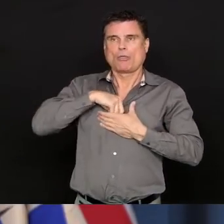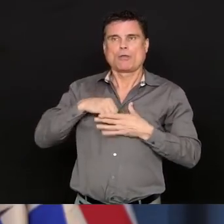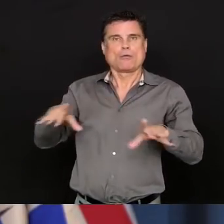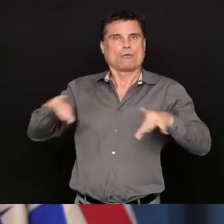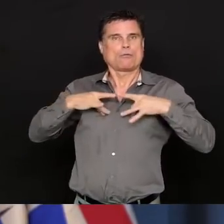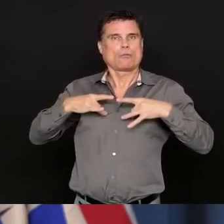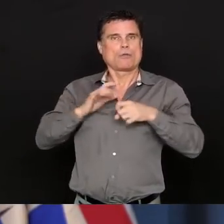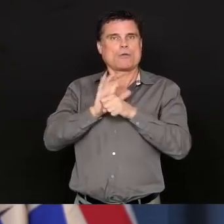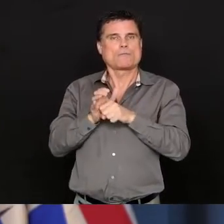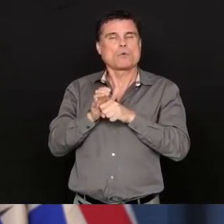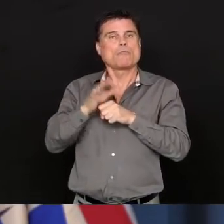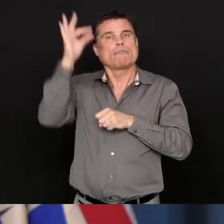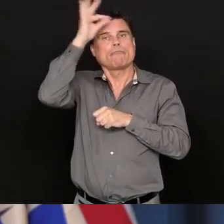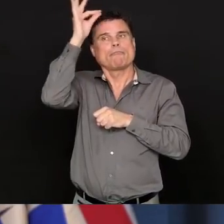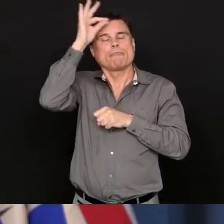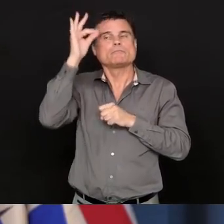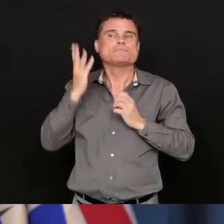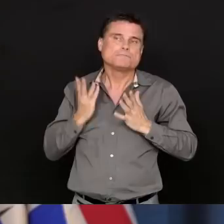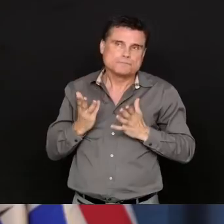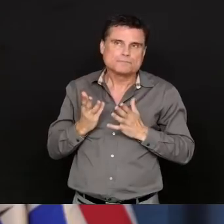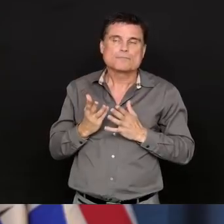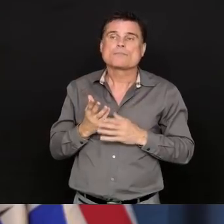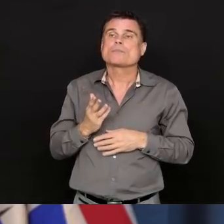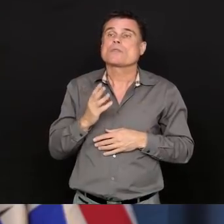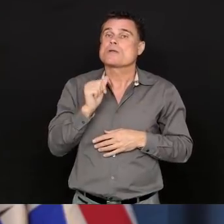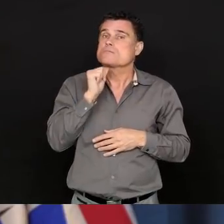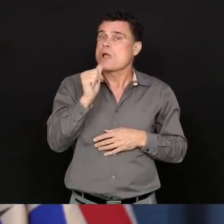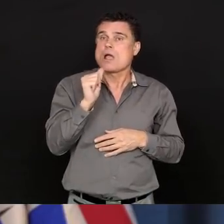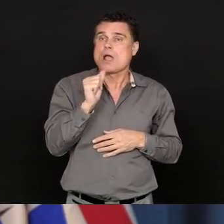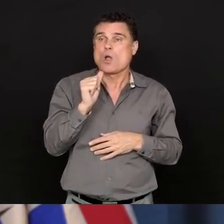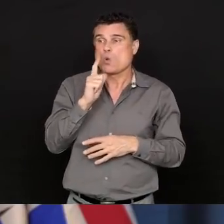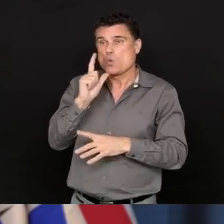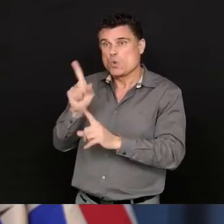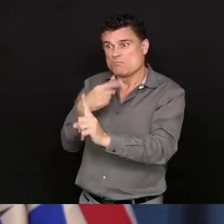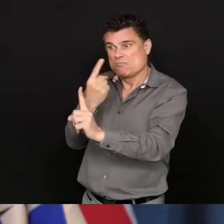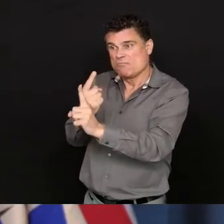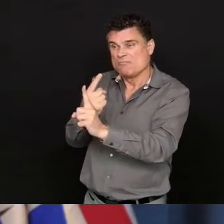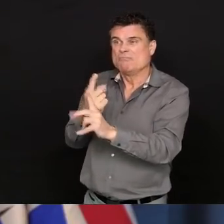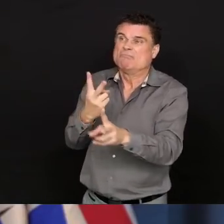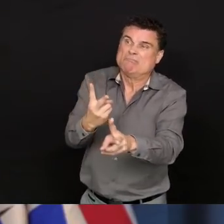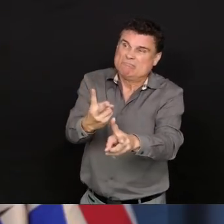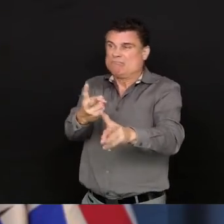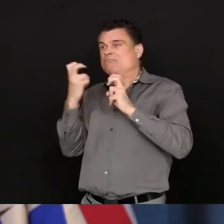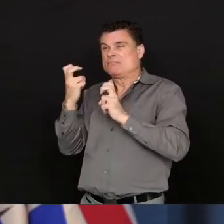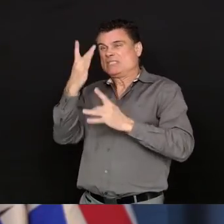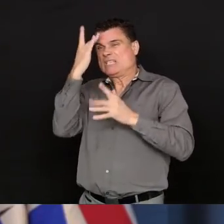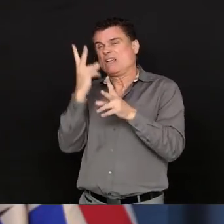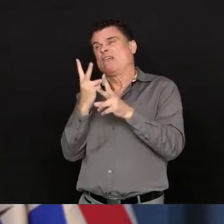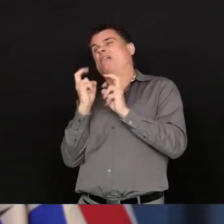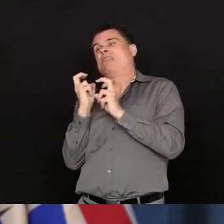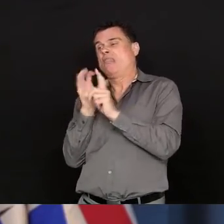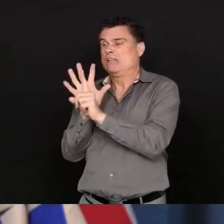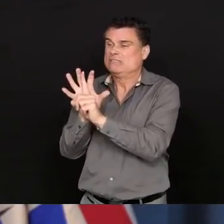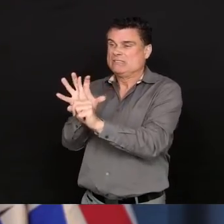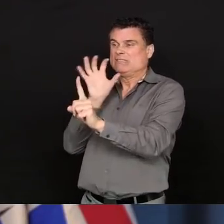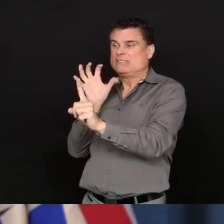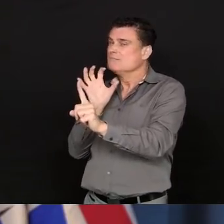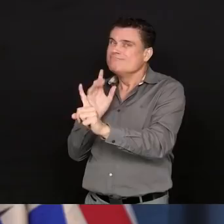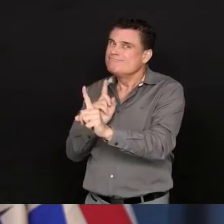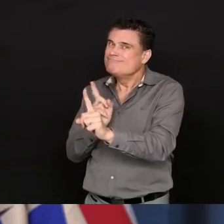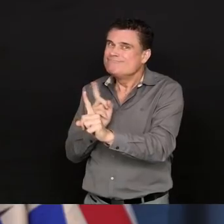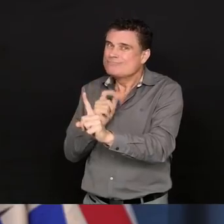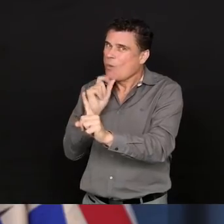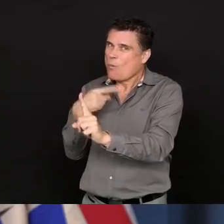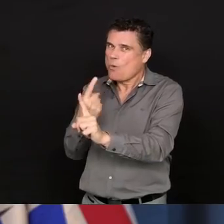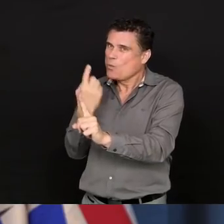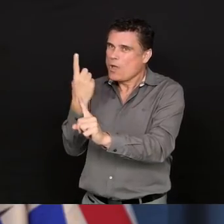so important to do things like keeping our physical distance, a safe distance, like covering our mouth when we cough so those droplets